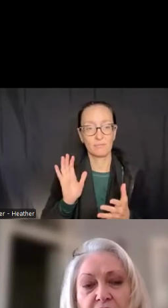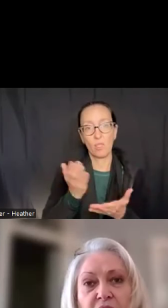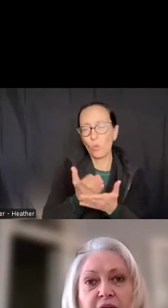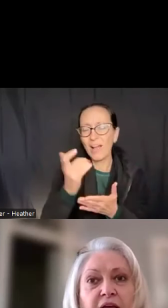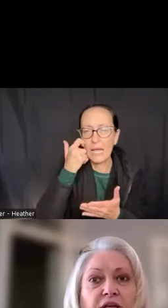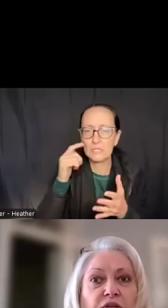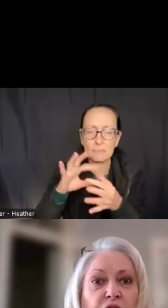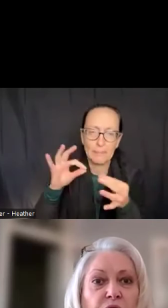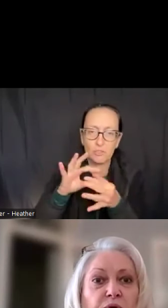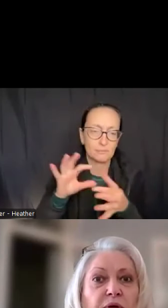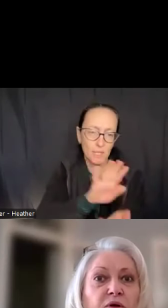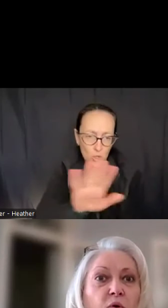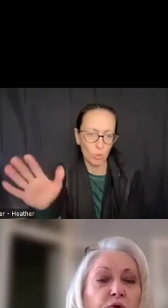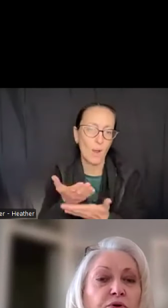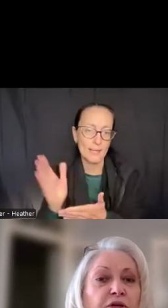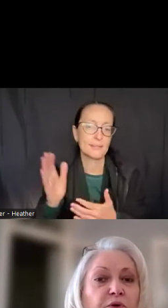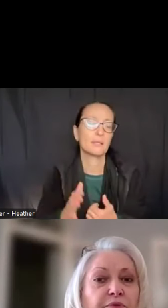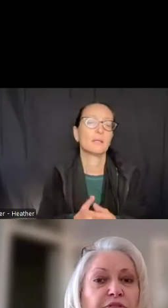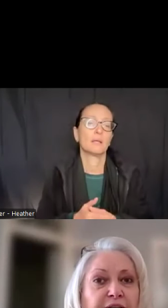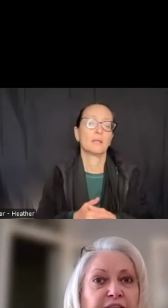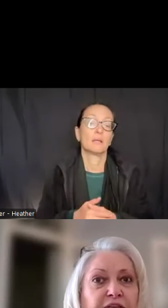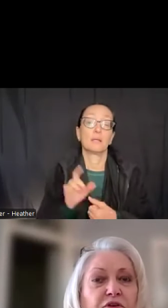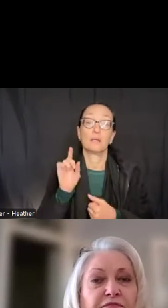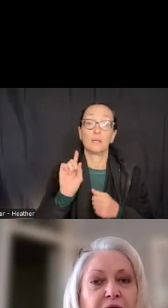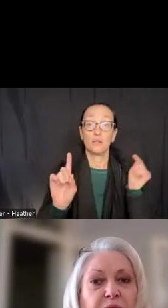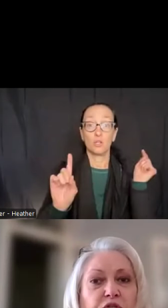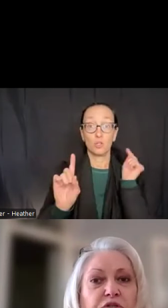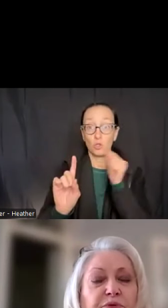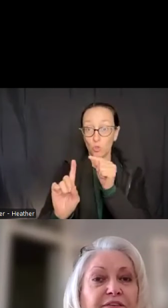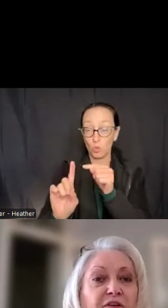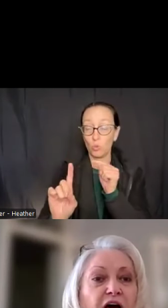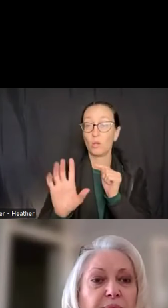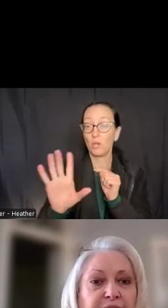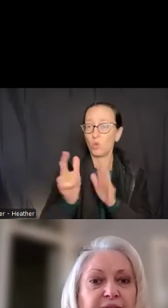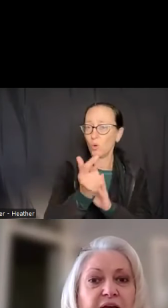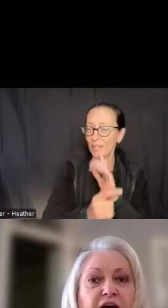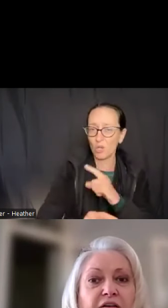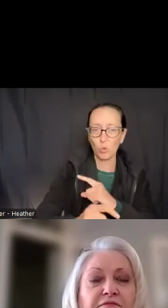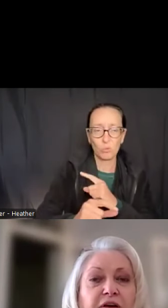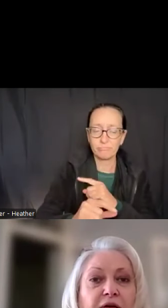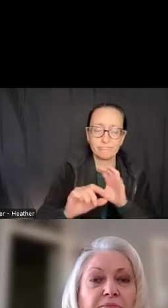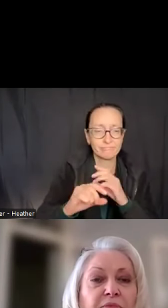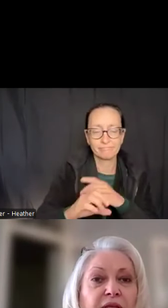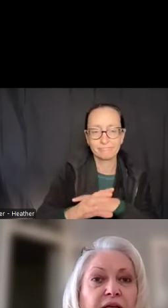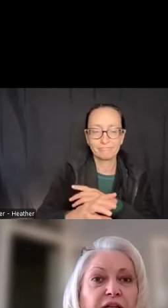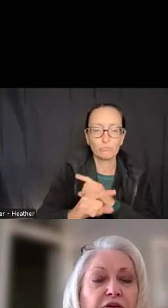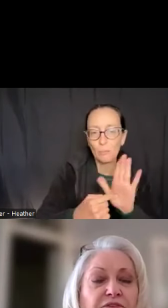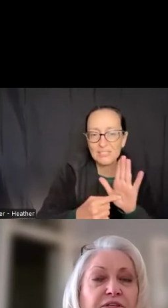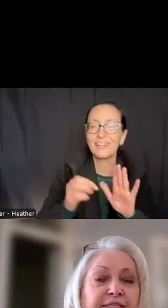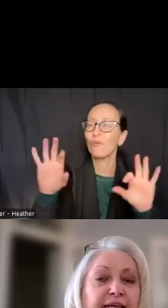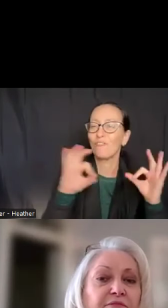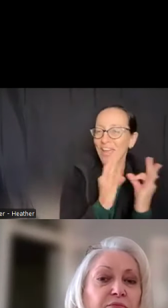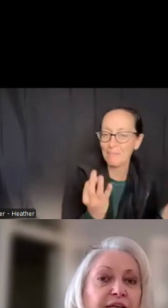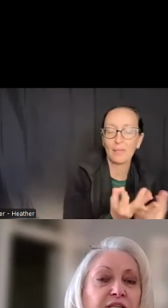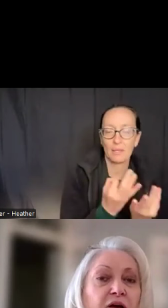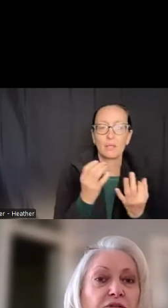about. You or your legal representatives, your family members should receive copies of